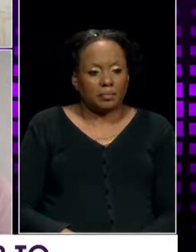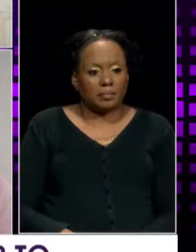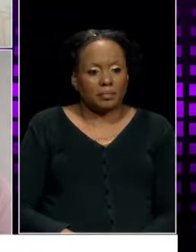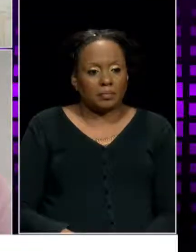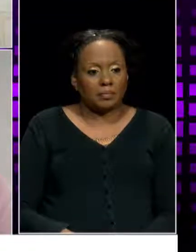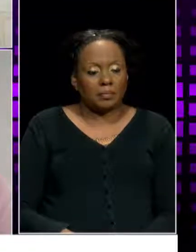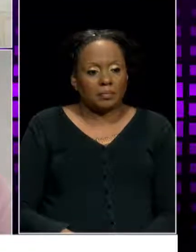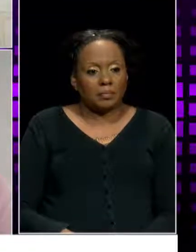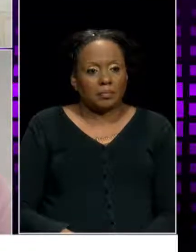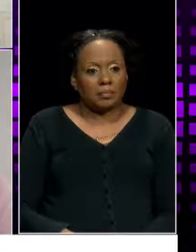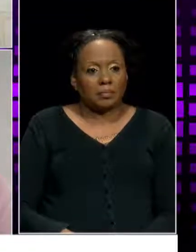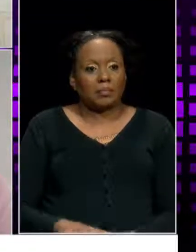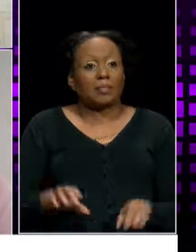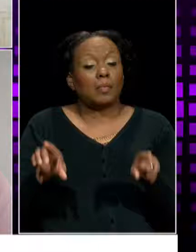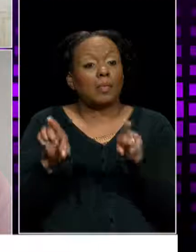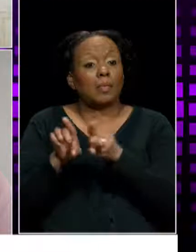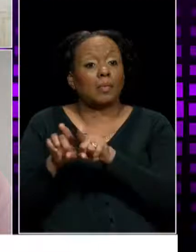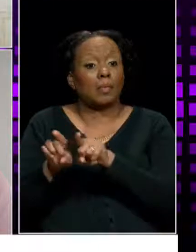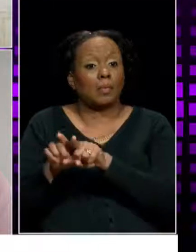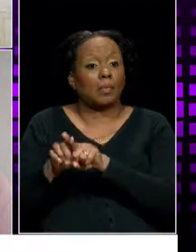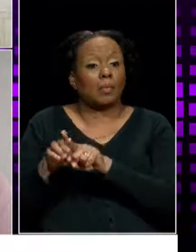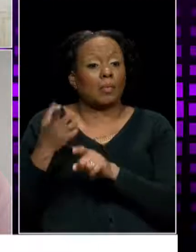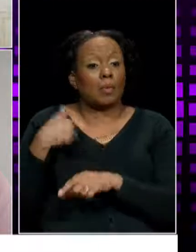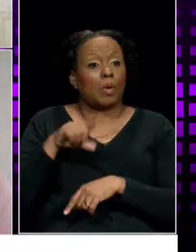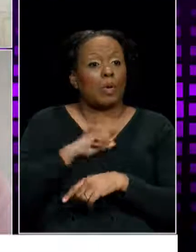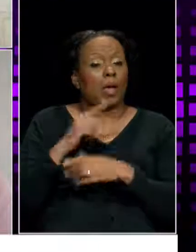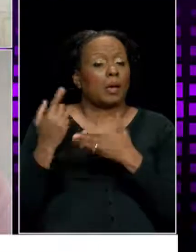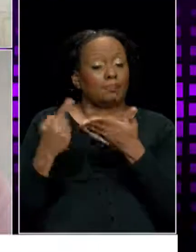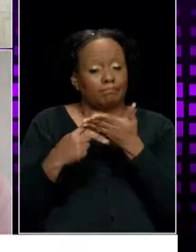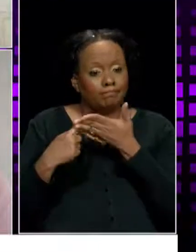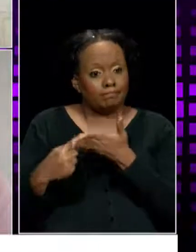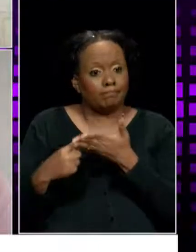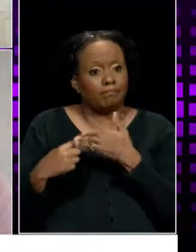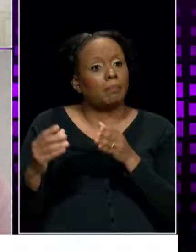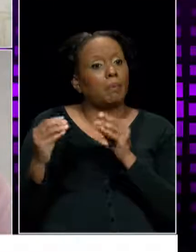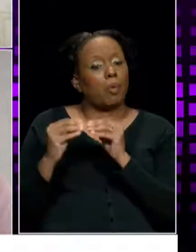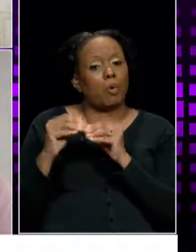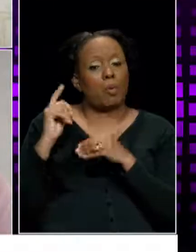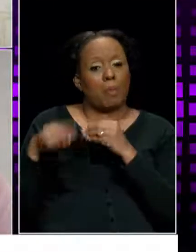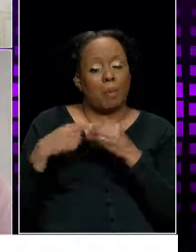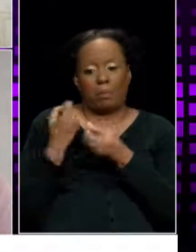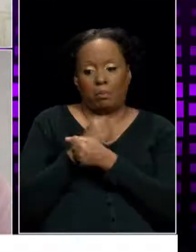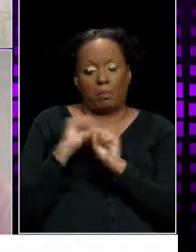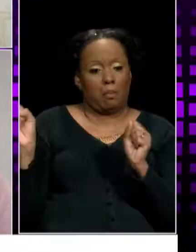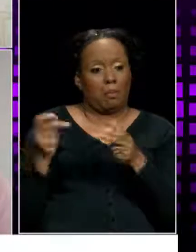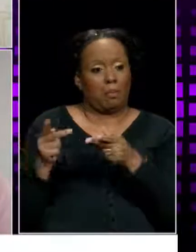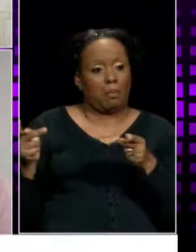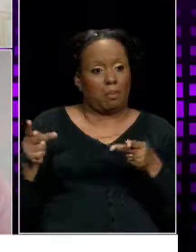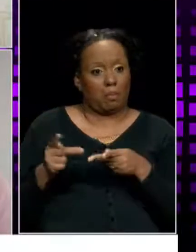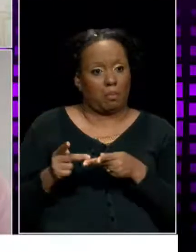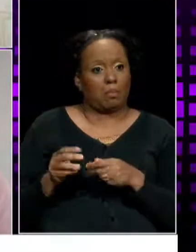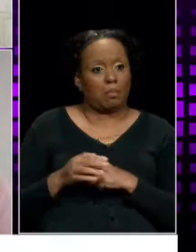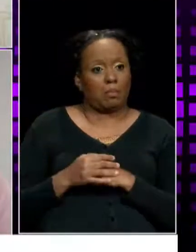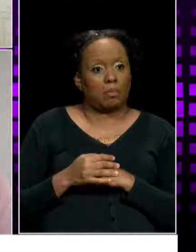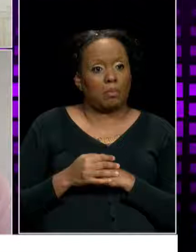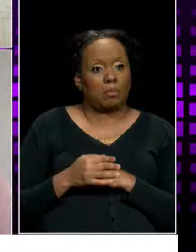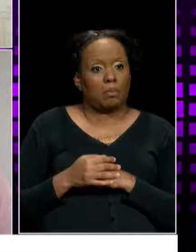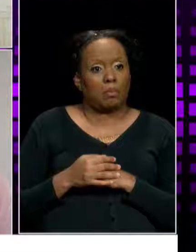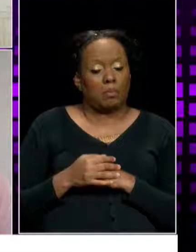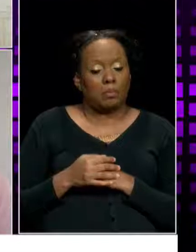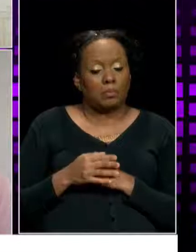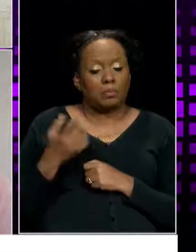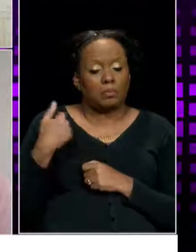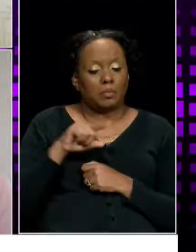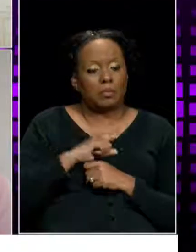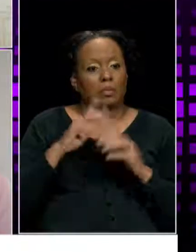mentioned. So in that line of conversation, safe spaces, we're hoping to provide our young persons with